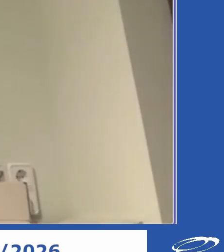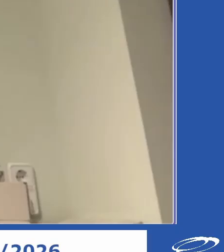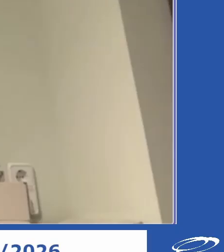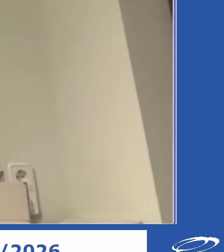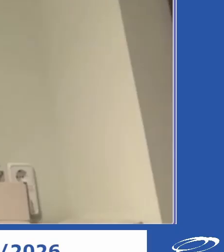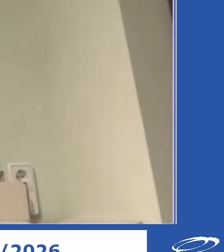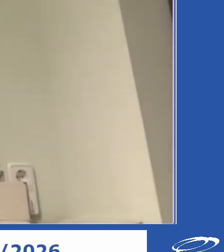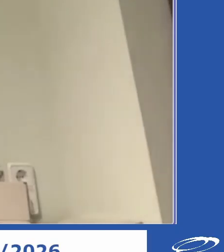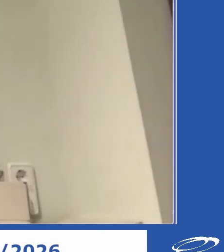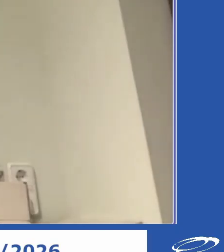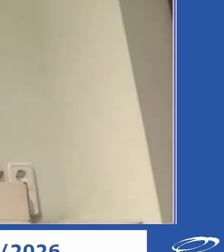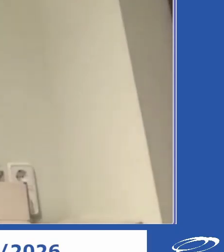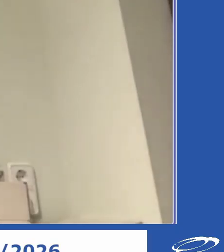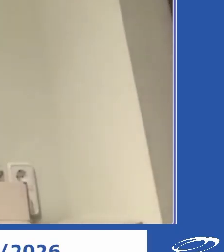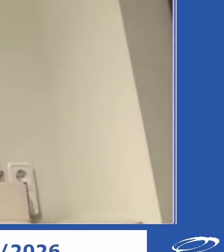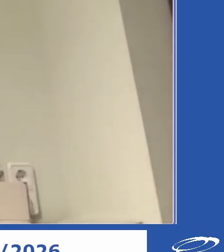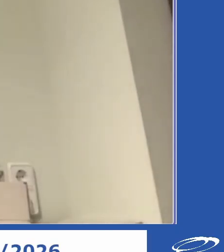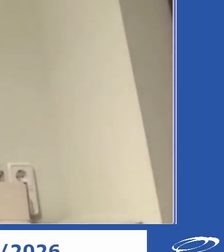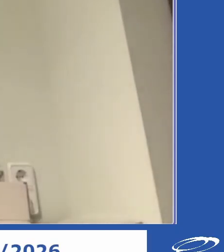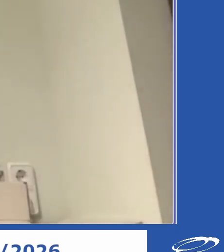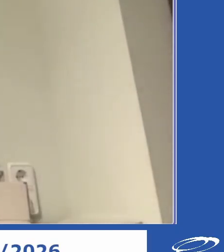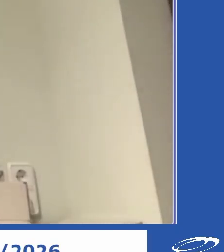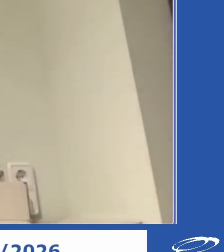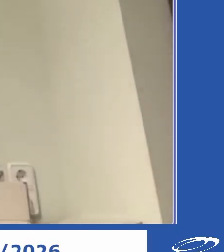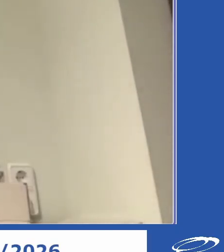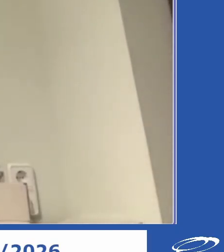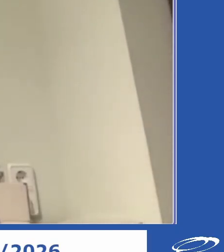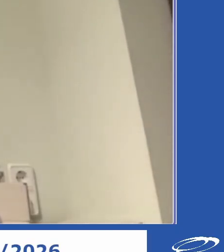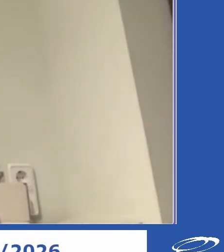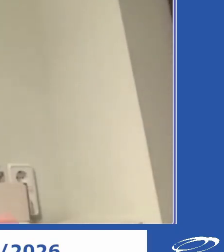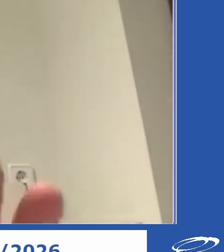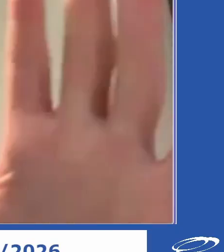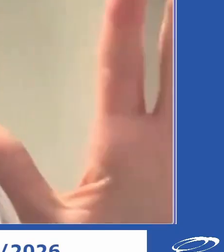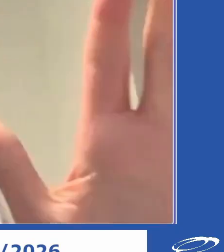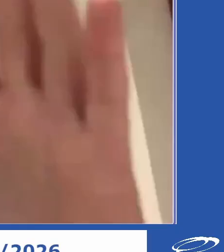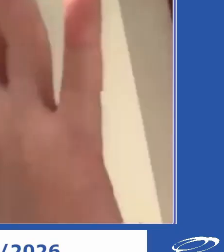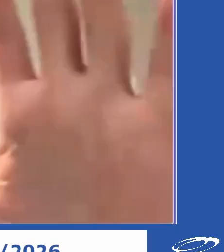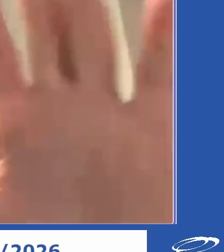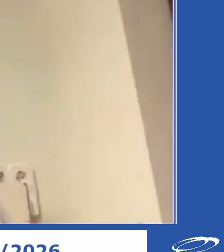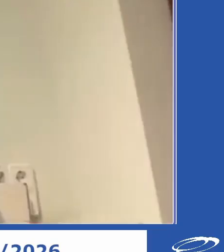scenario, of course, I would be more